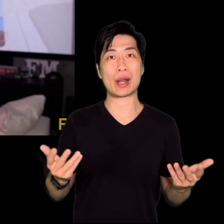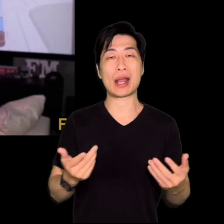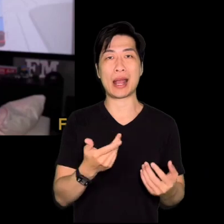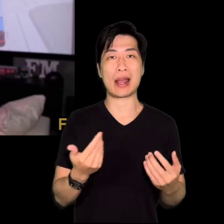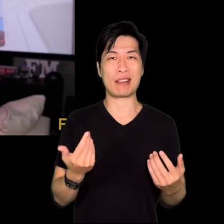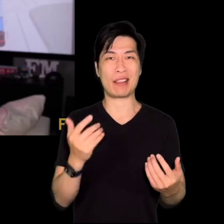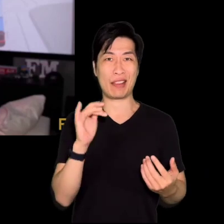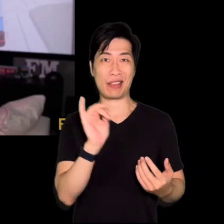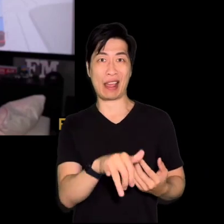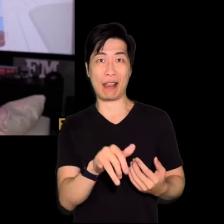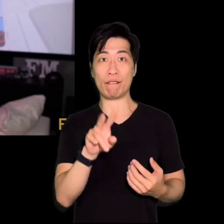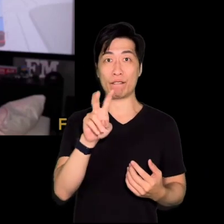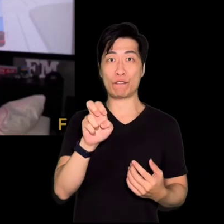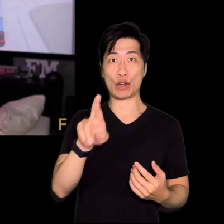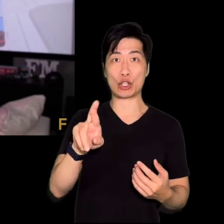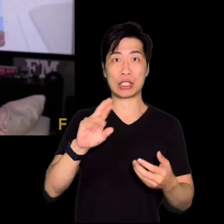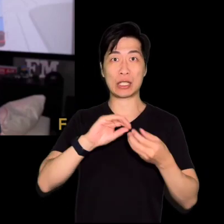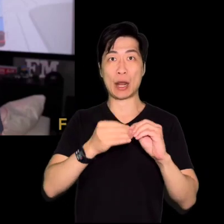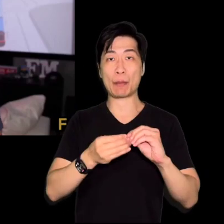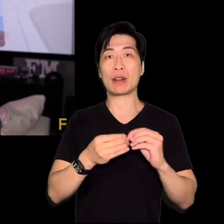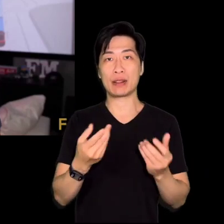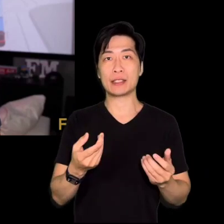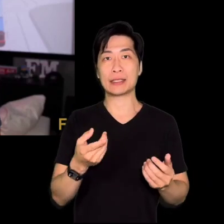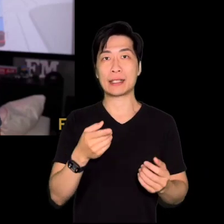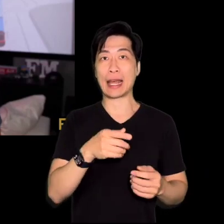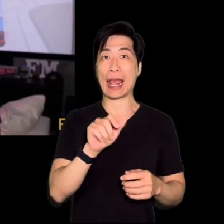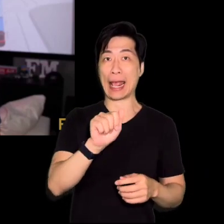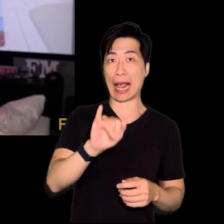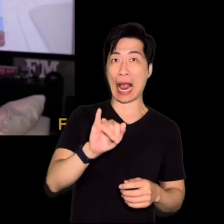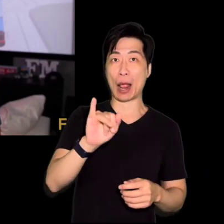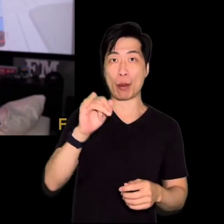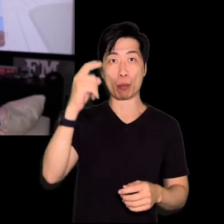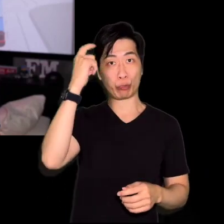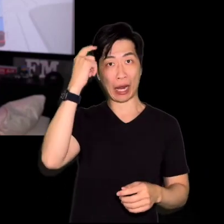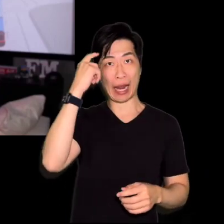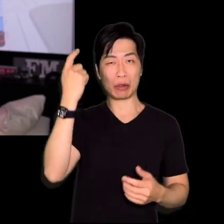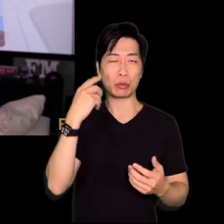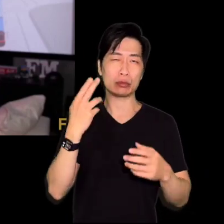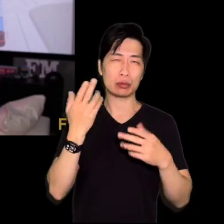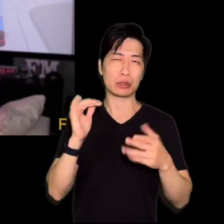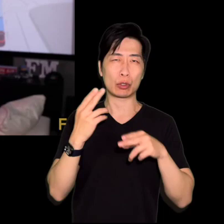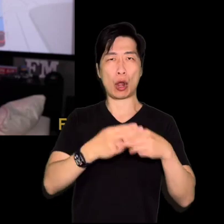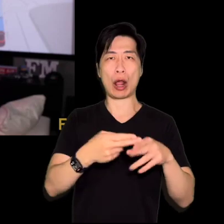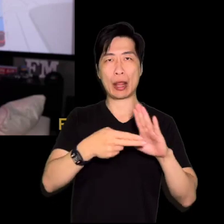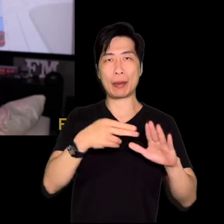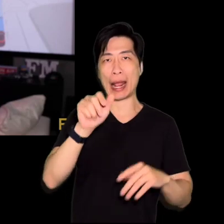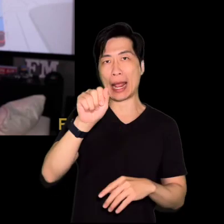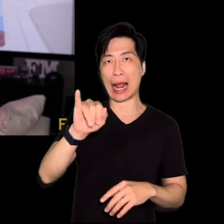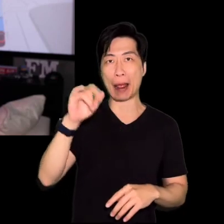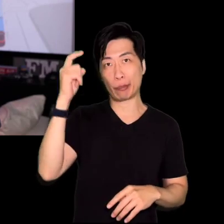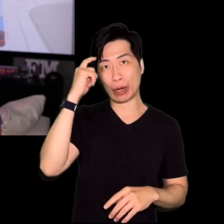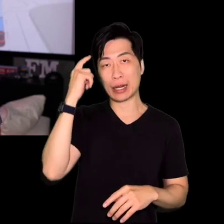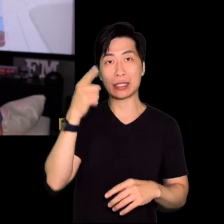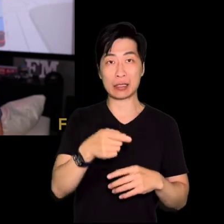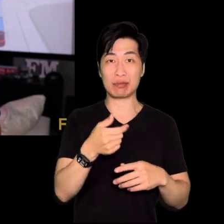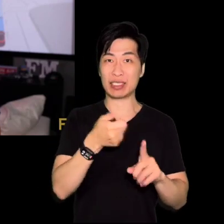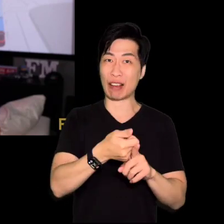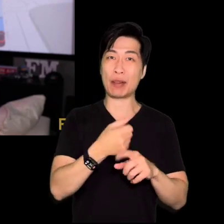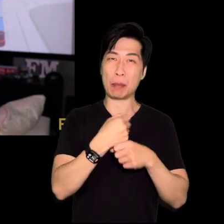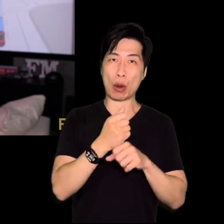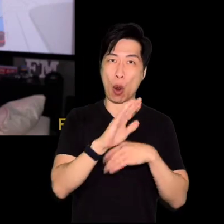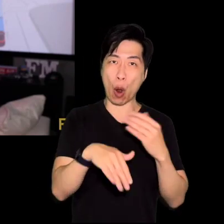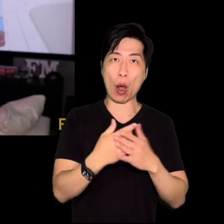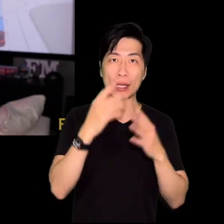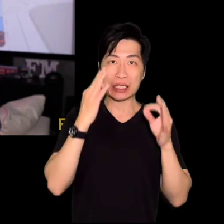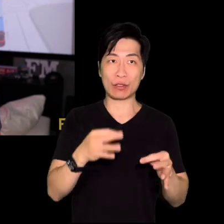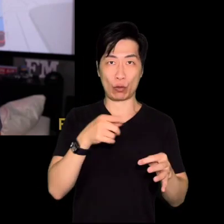years. But really, the big difference here is that now we have there's a version out there from Tesla where the AI brain, let's call it